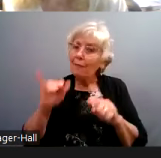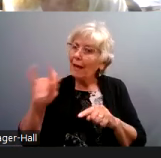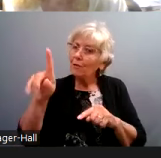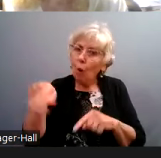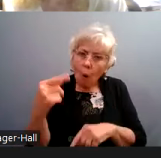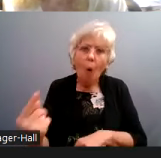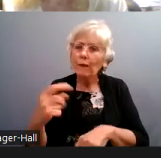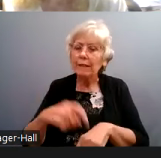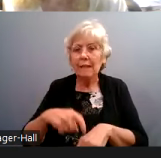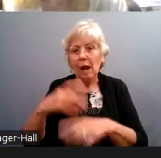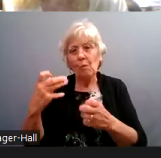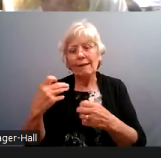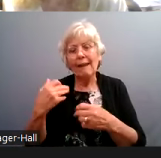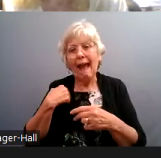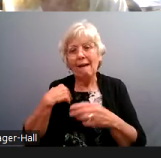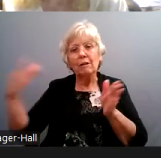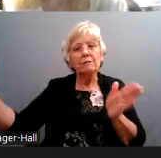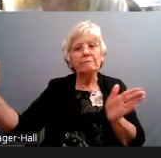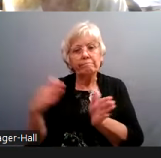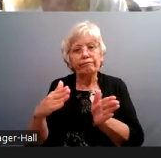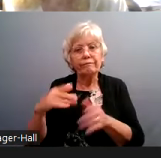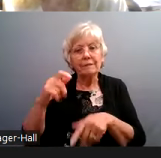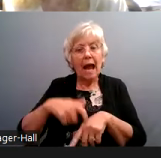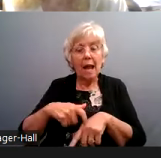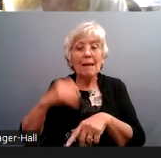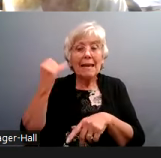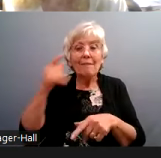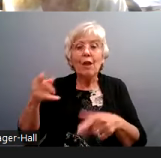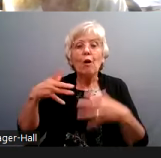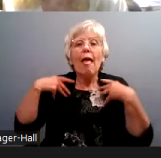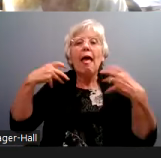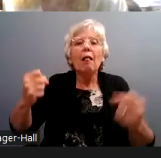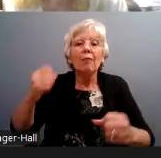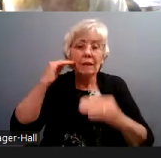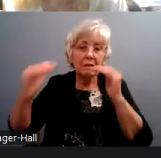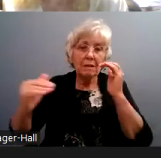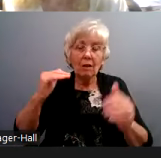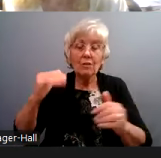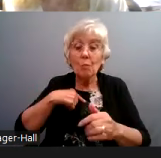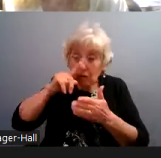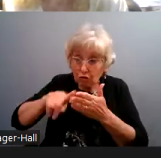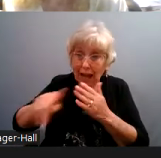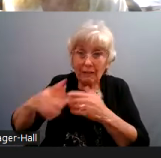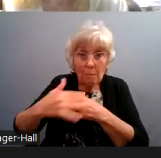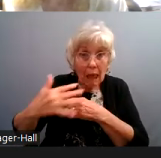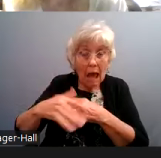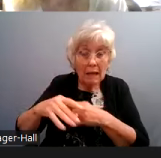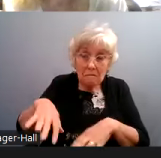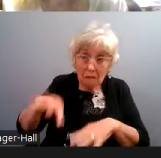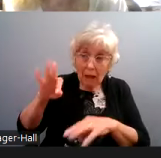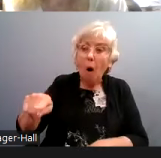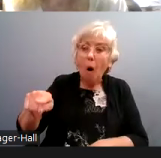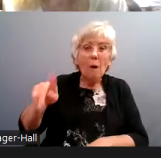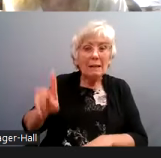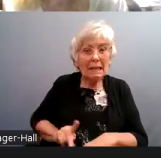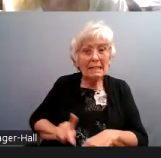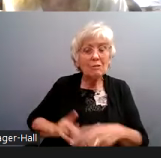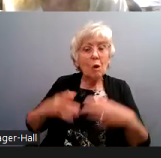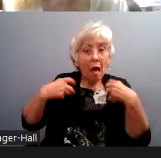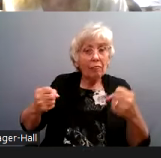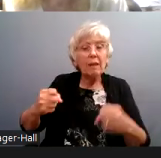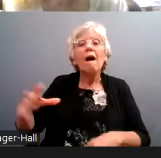would want to shorten it if they're a healthy adult, especially if we did blood work and their kidneys were healthy. Then yeah, let's do it in three weeks,